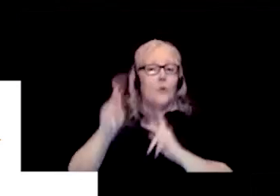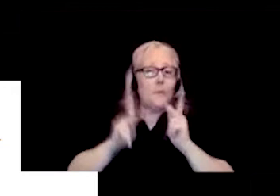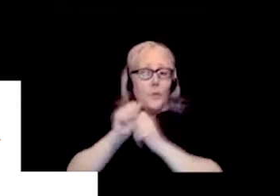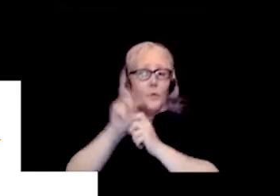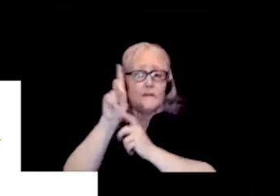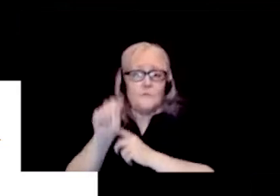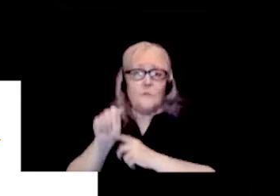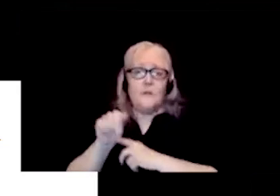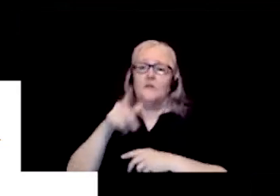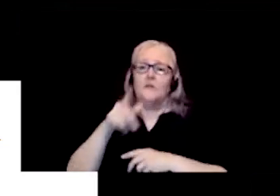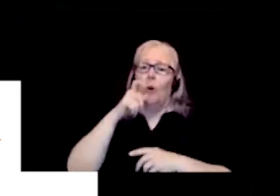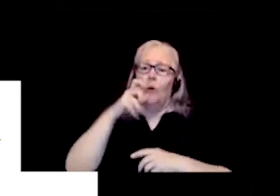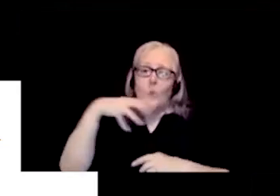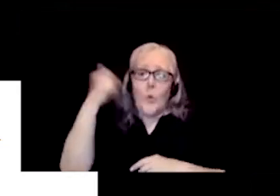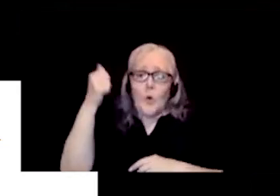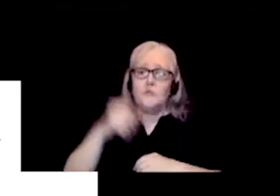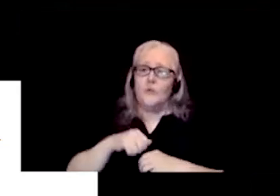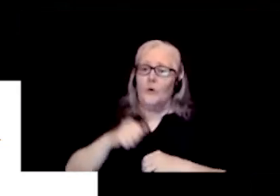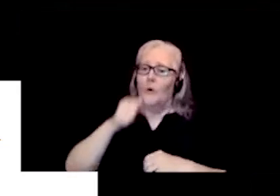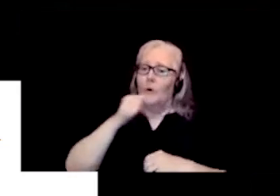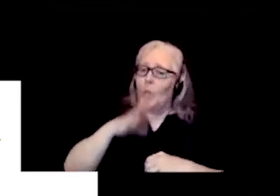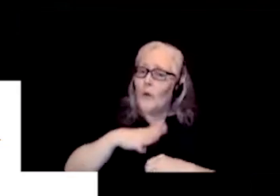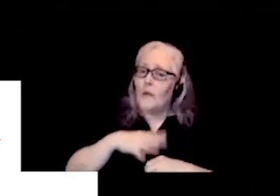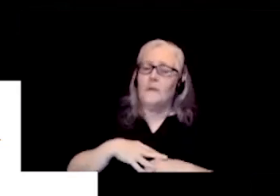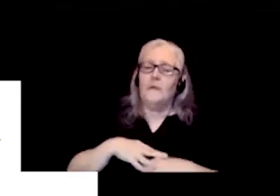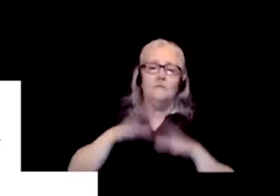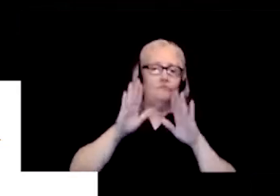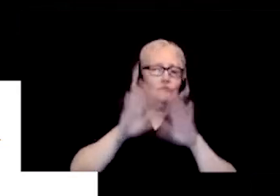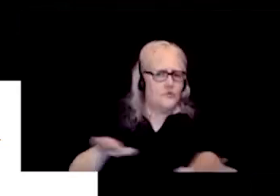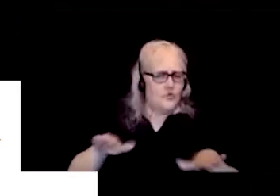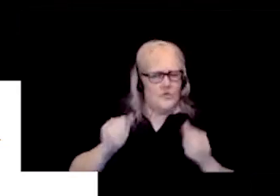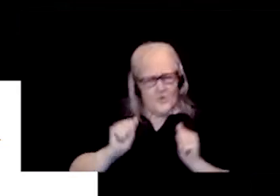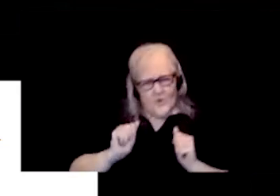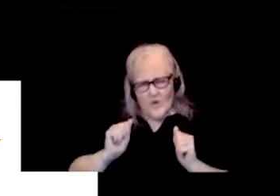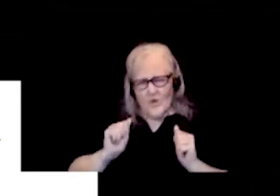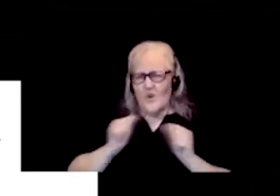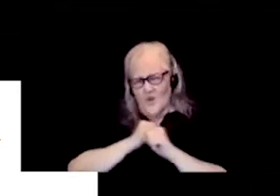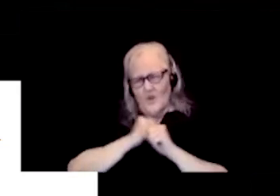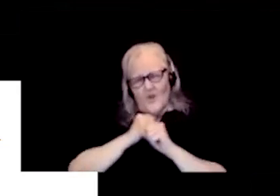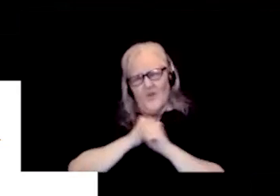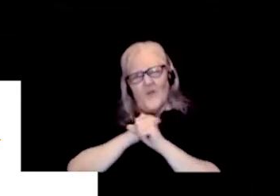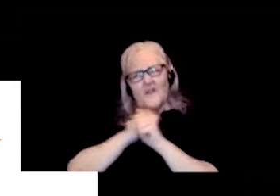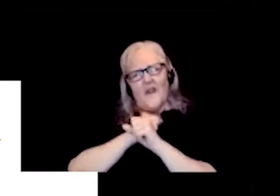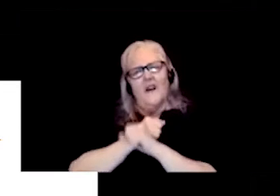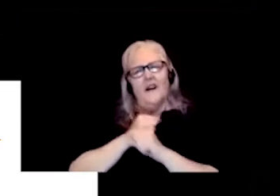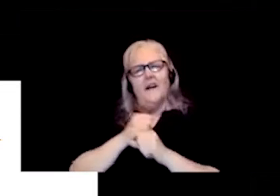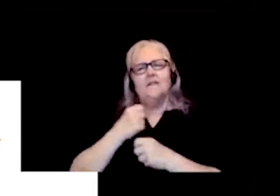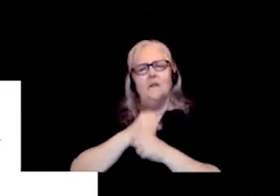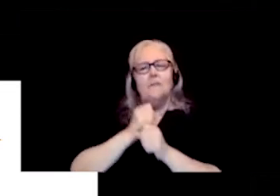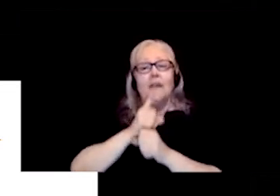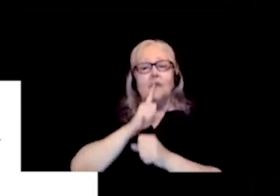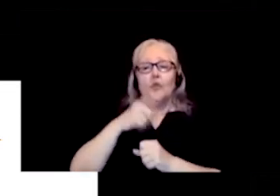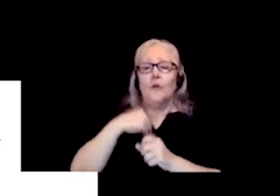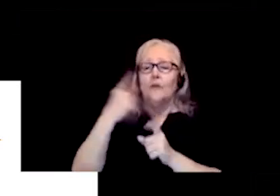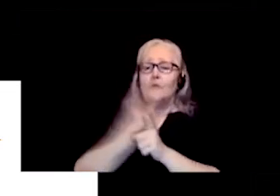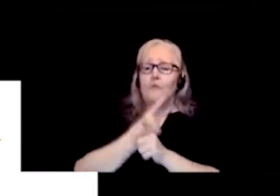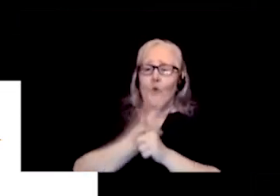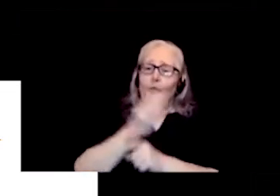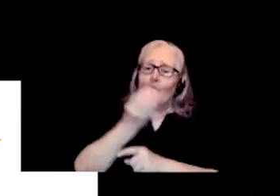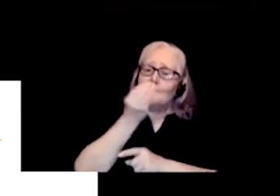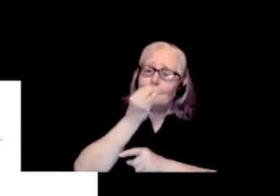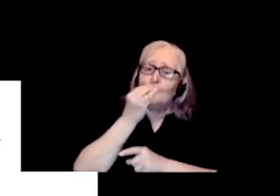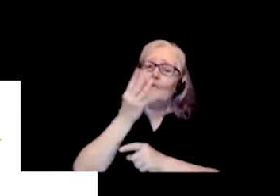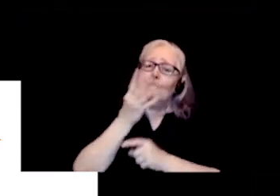older, women and children and the like. They fought to actually get proper clothing and food to these vulnerable